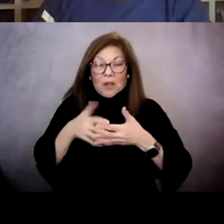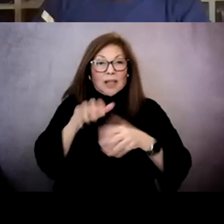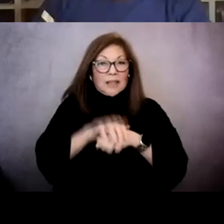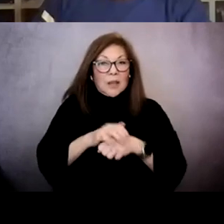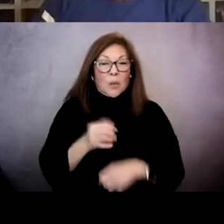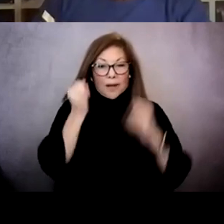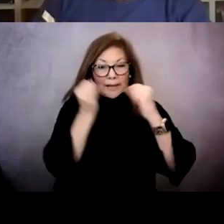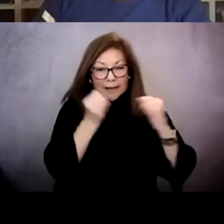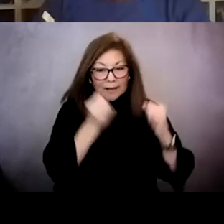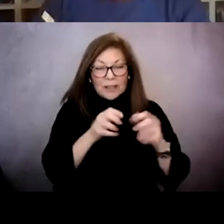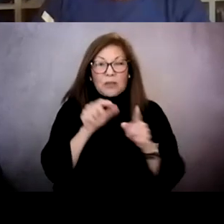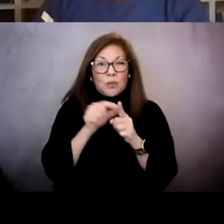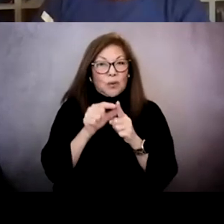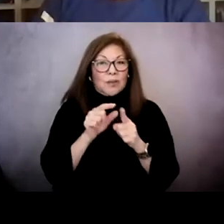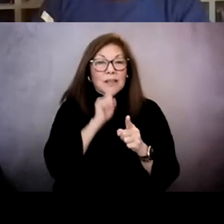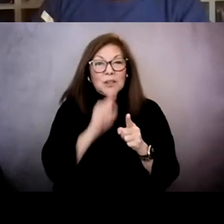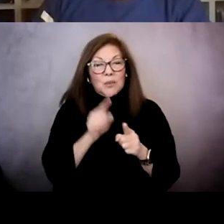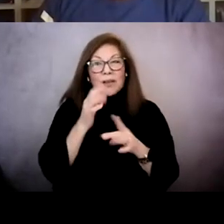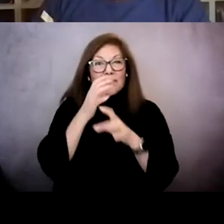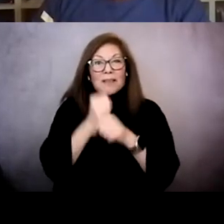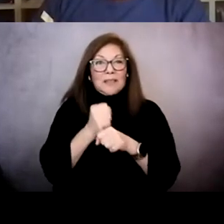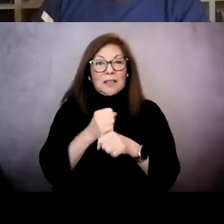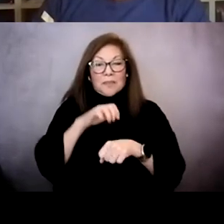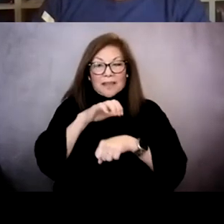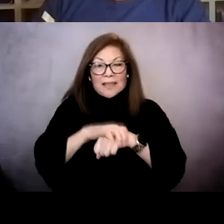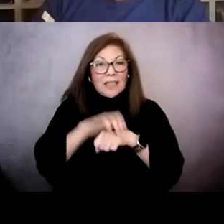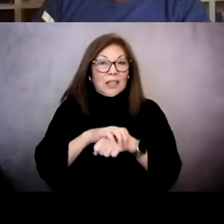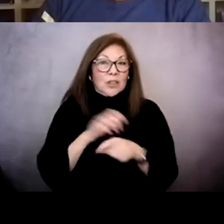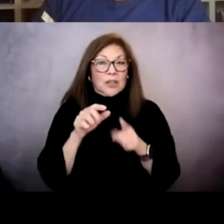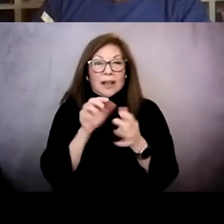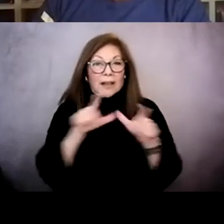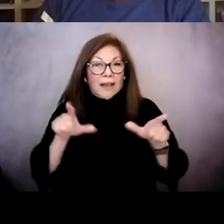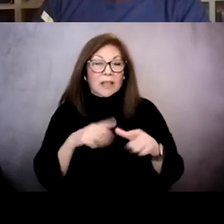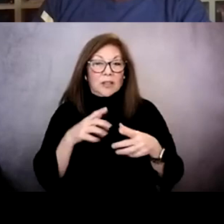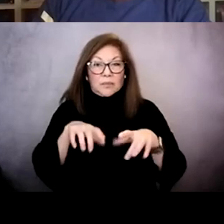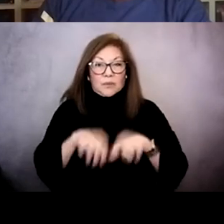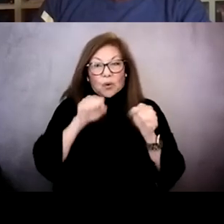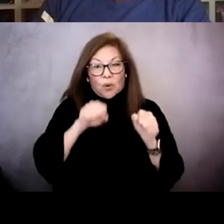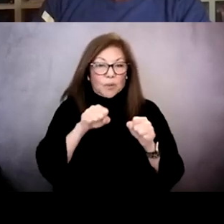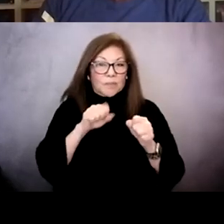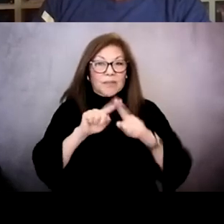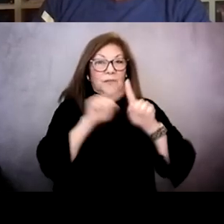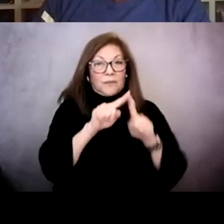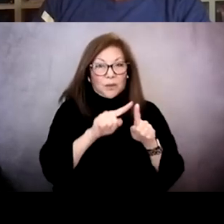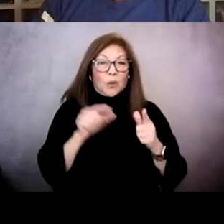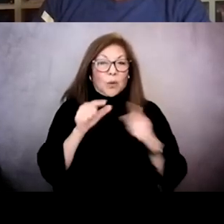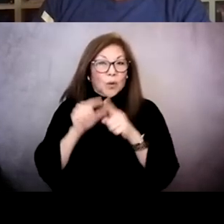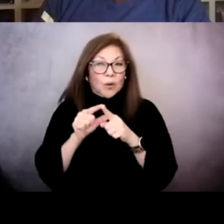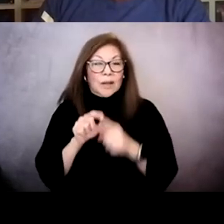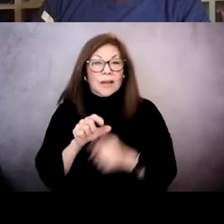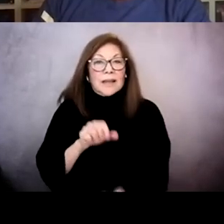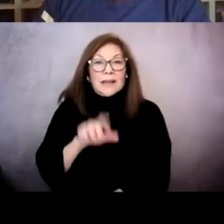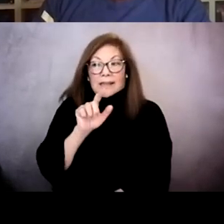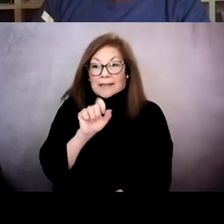italicize words? What's really fascinating about the English language is that it absorbs so many words. So it's just chance that tsunami is not